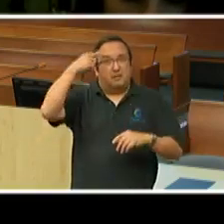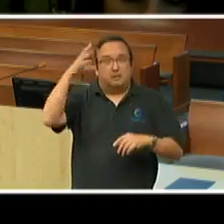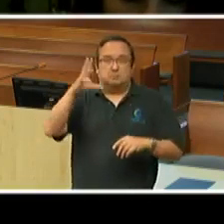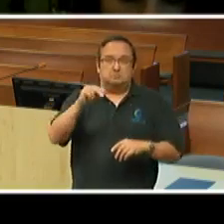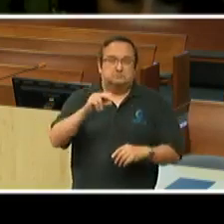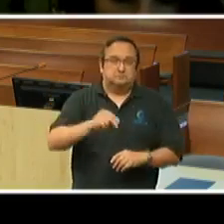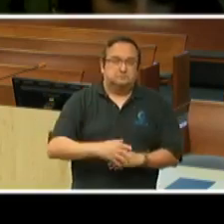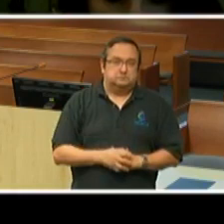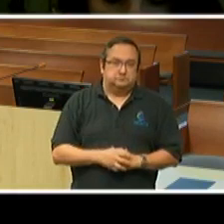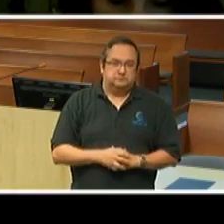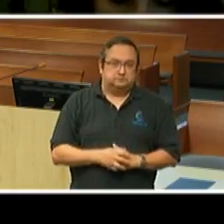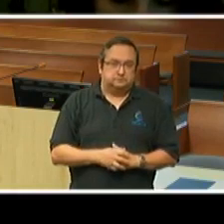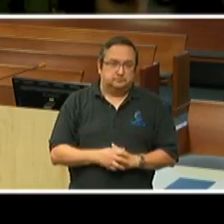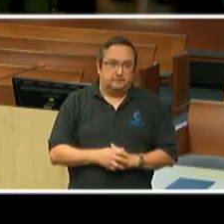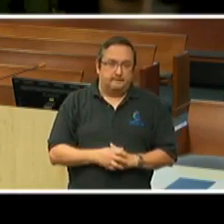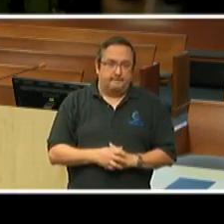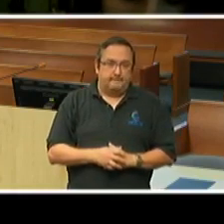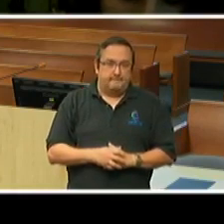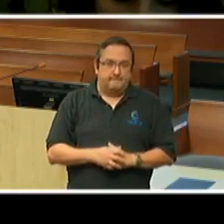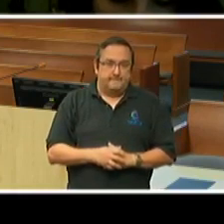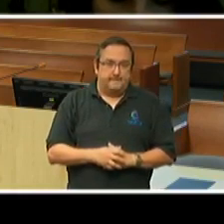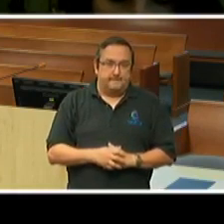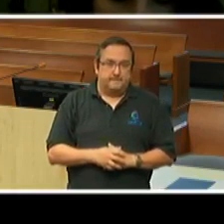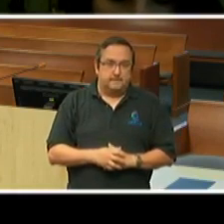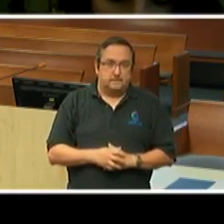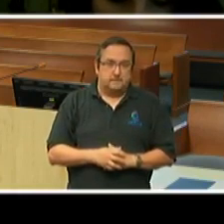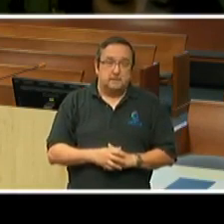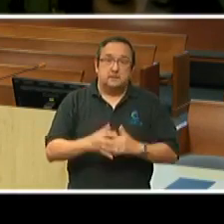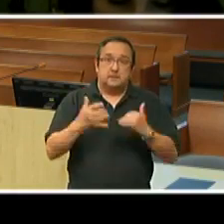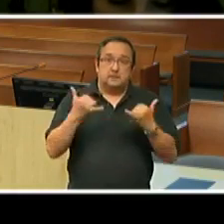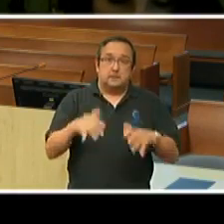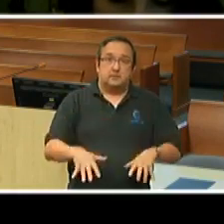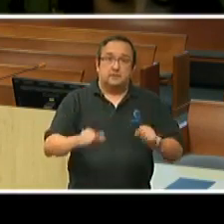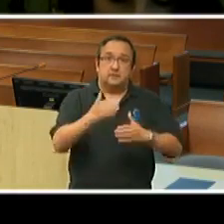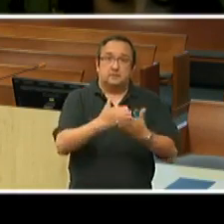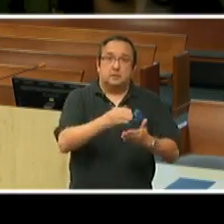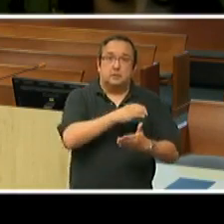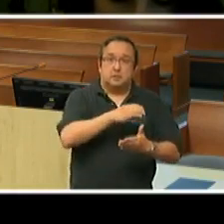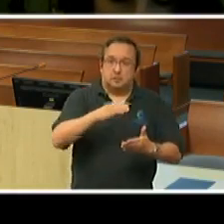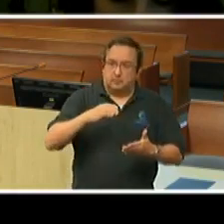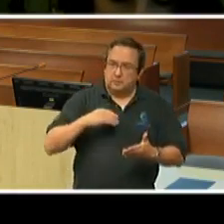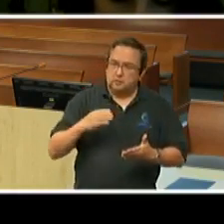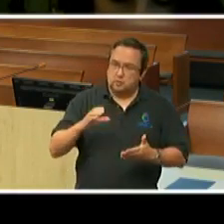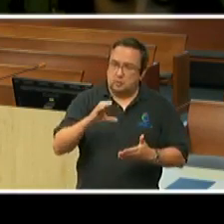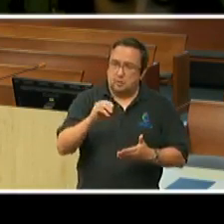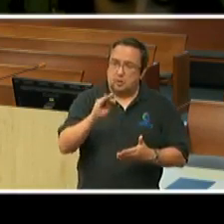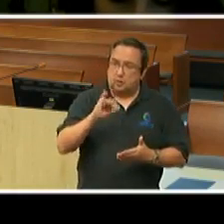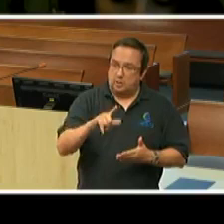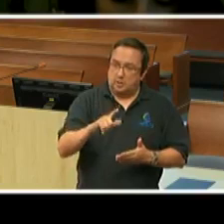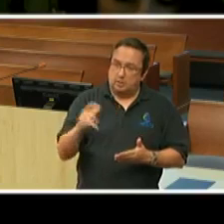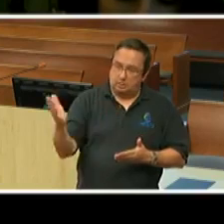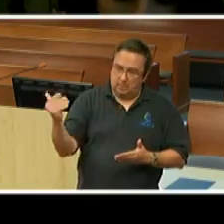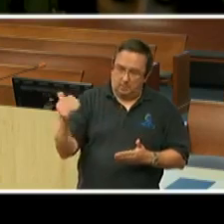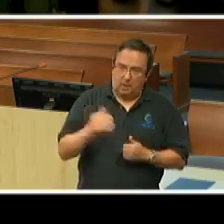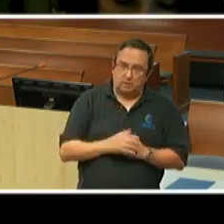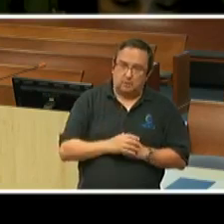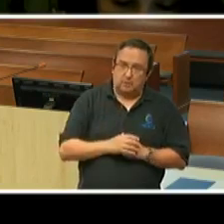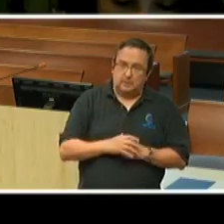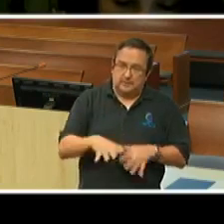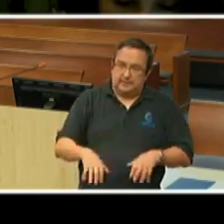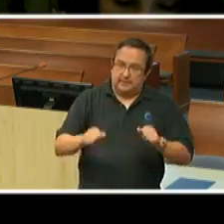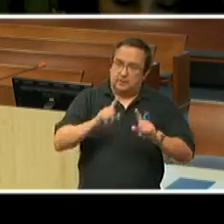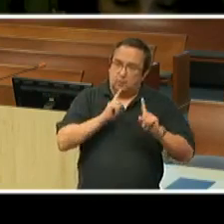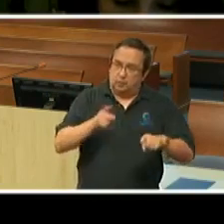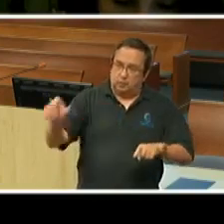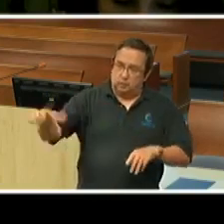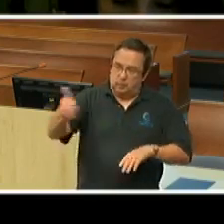be. So with that, why don't we take these, Commissioner Cornell, why don't you take these in the order that you have them listed there,